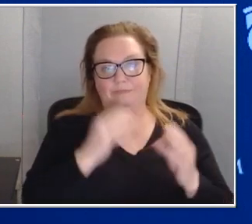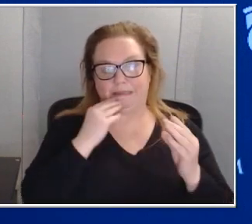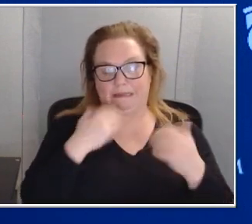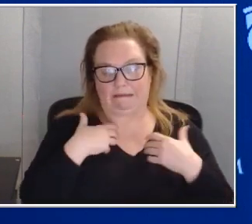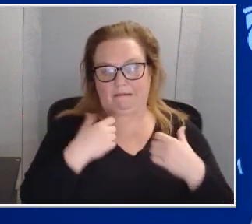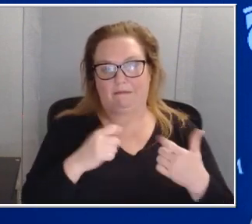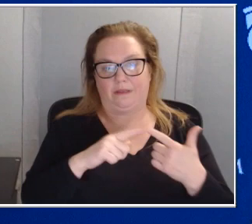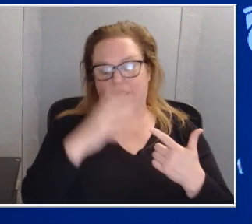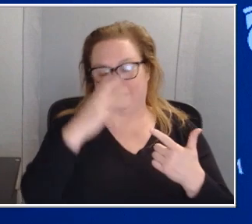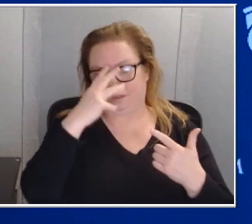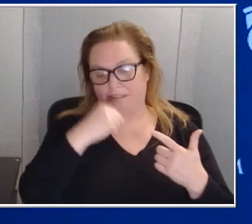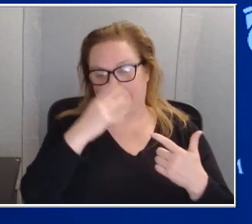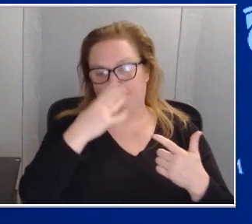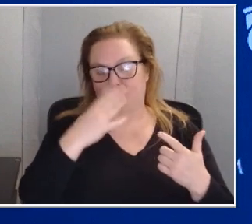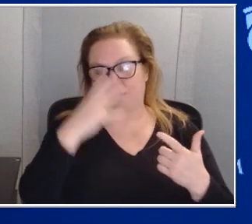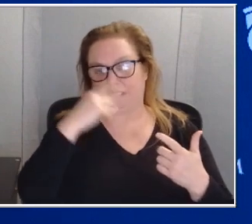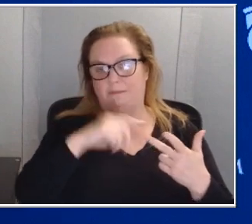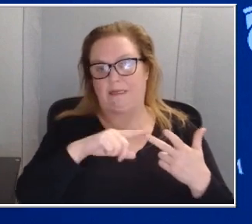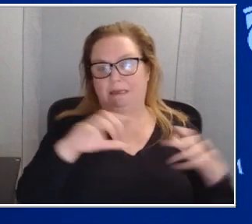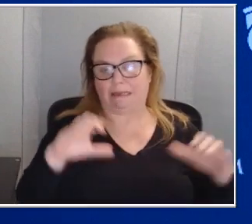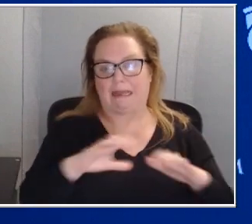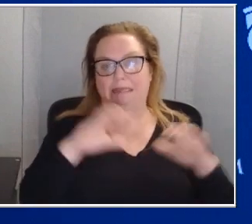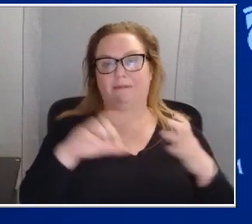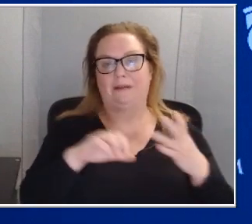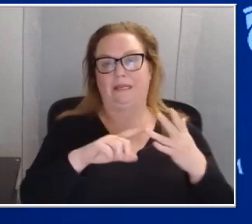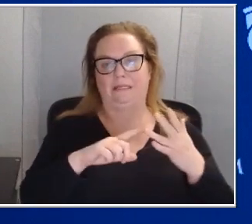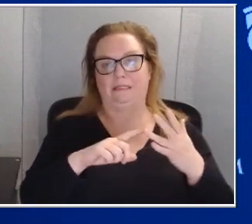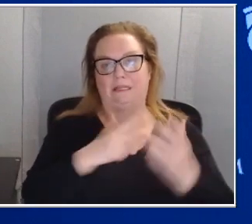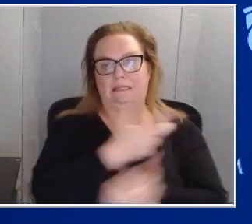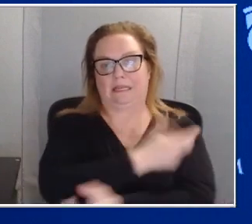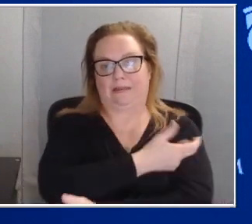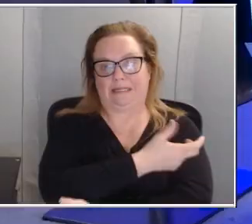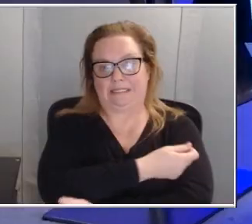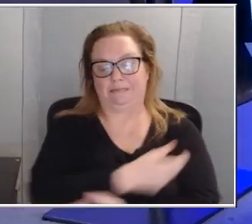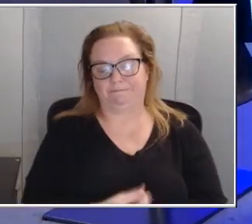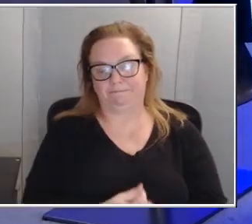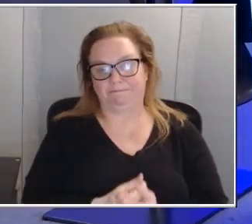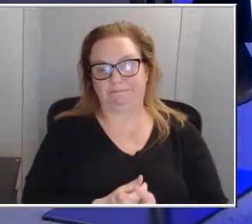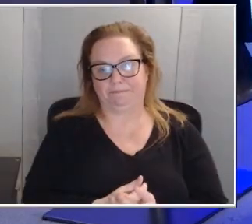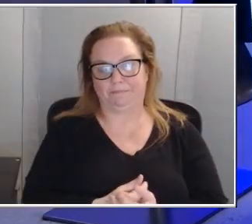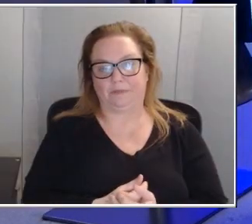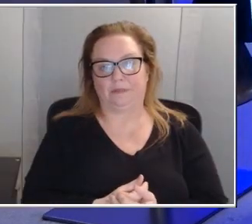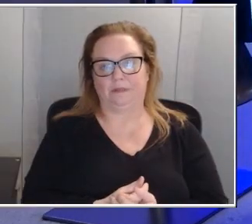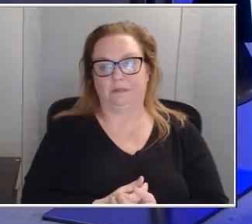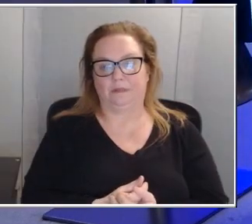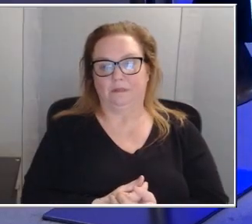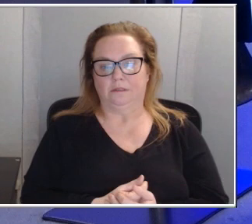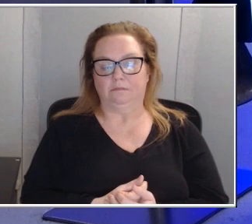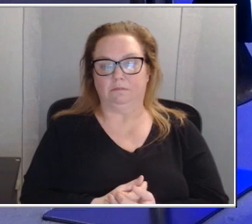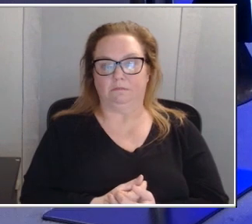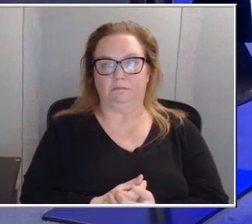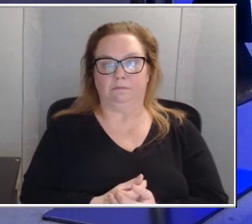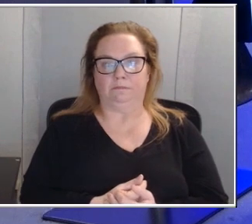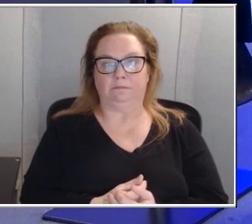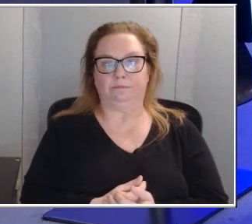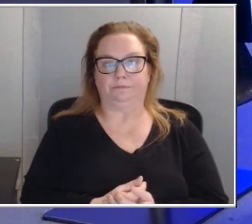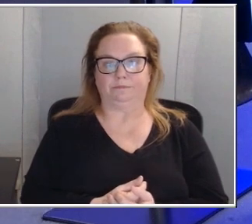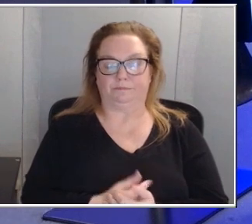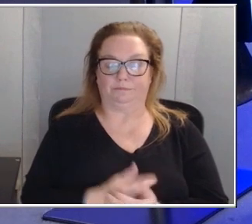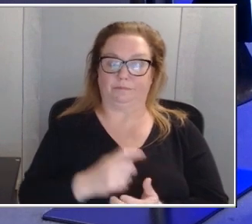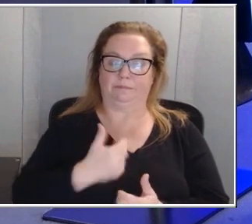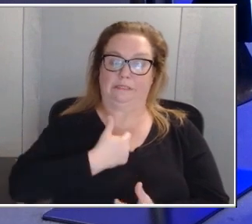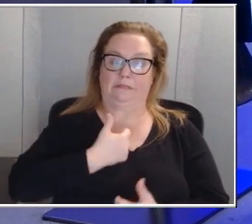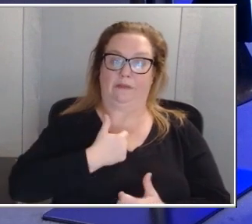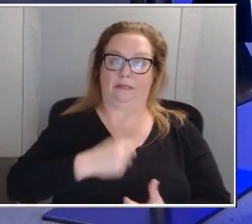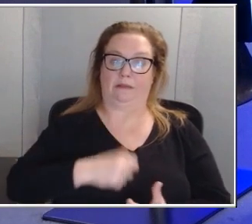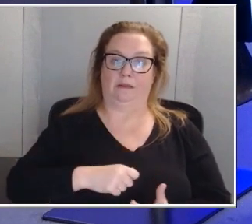good sleep, getting activity, and staying up to date with your vaccines. You know, I've had the distinct pleasure of being able to know